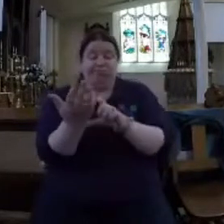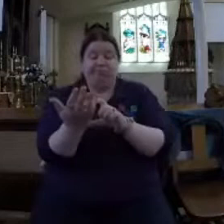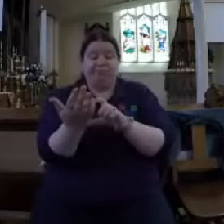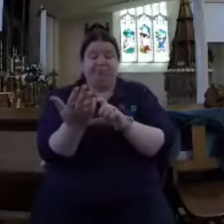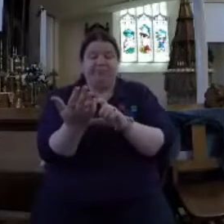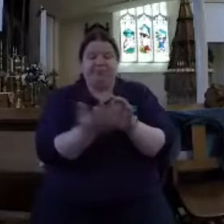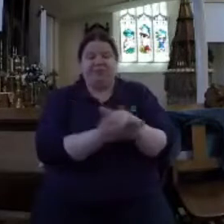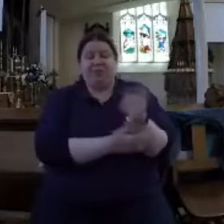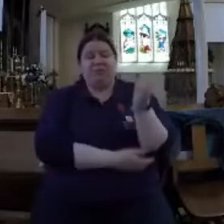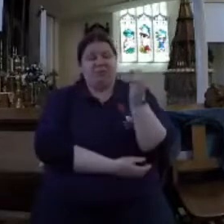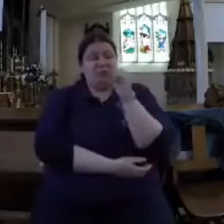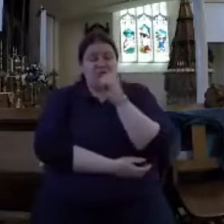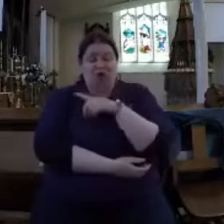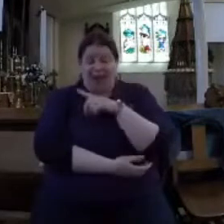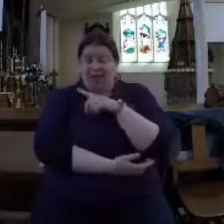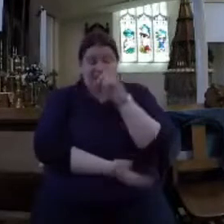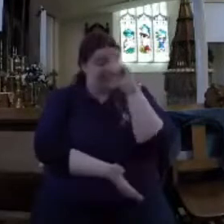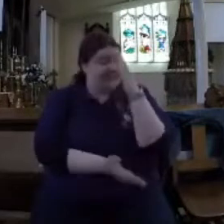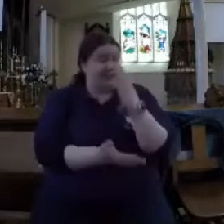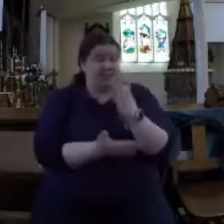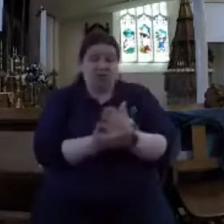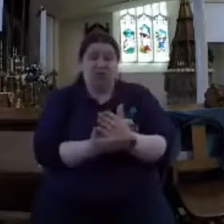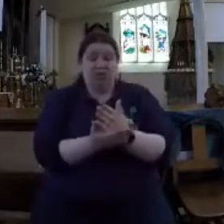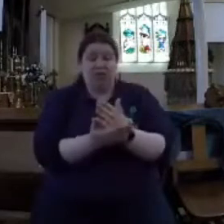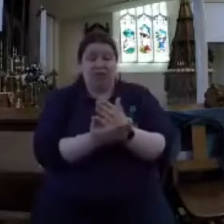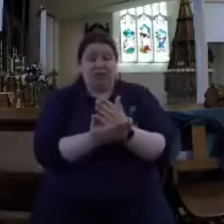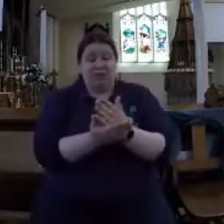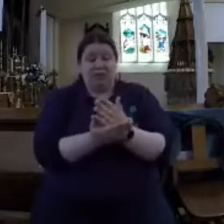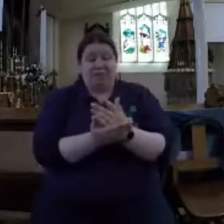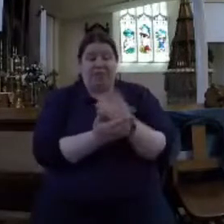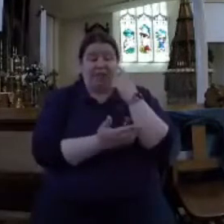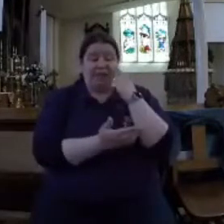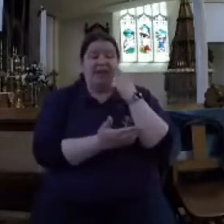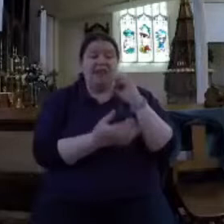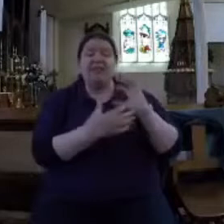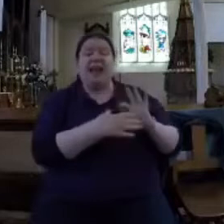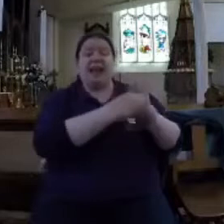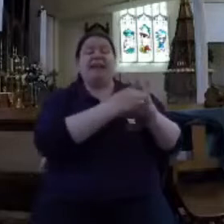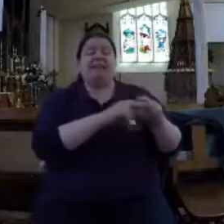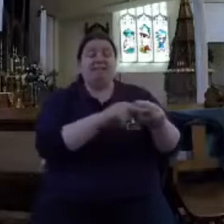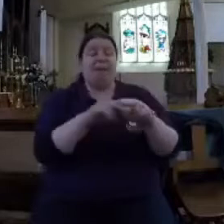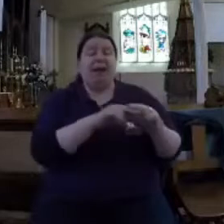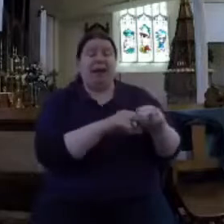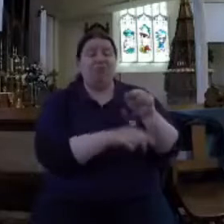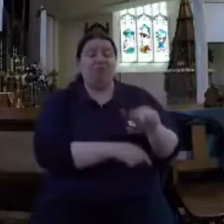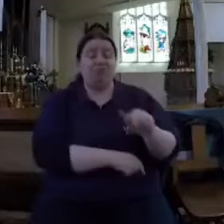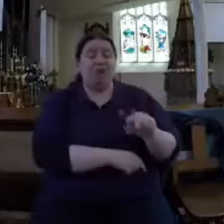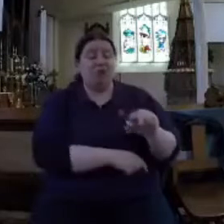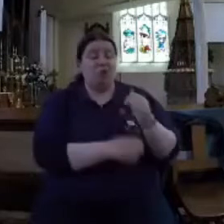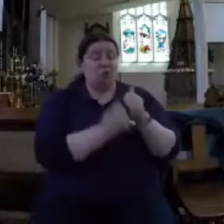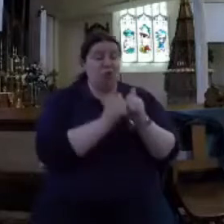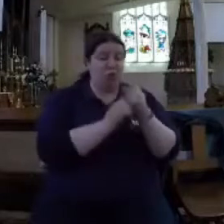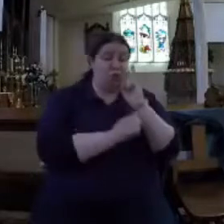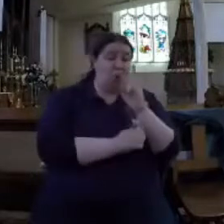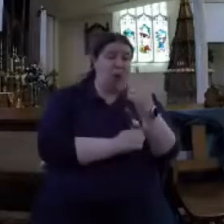of the strange decisions and absent-mindedness might run in the family. Now, the brothers saw him from a long